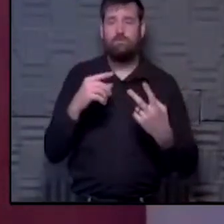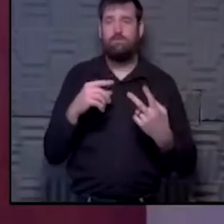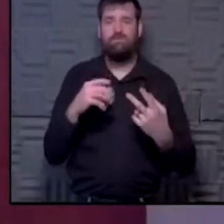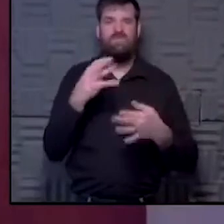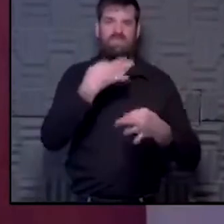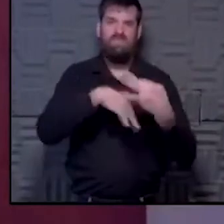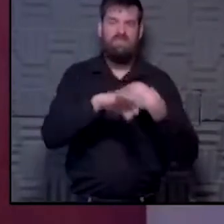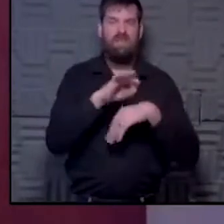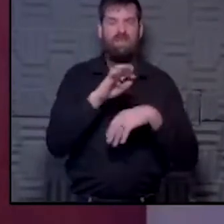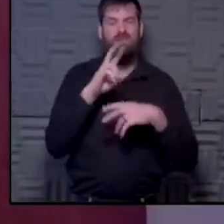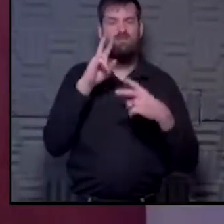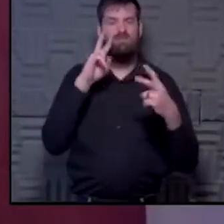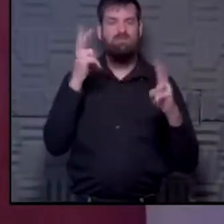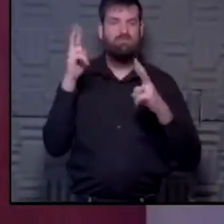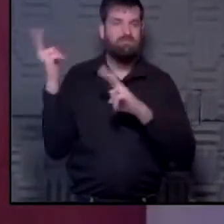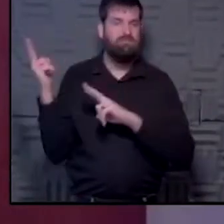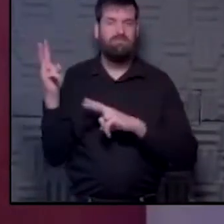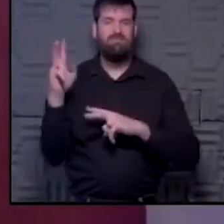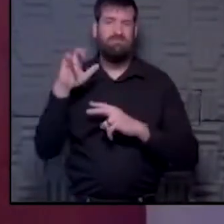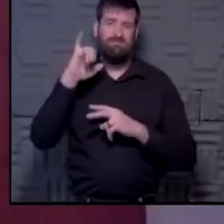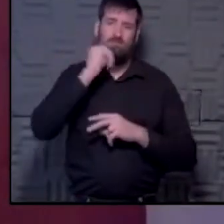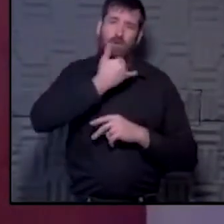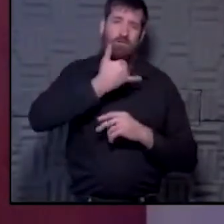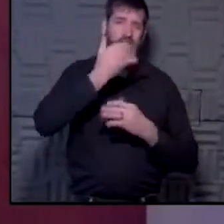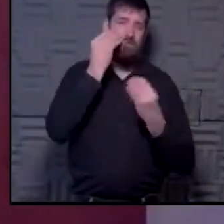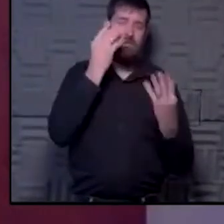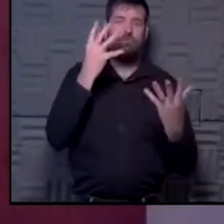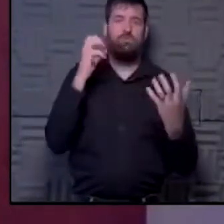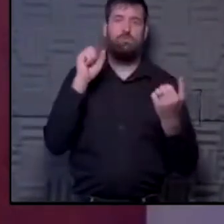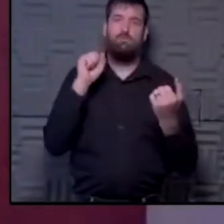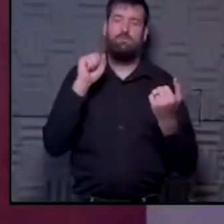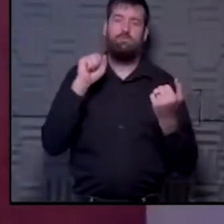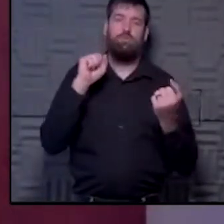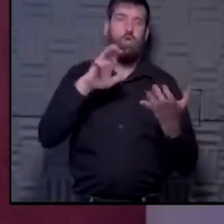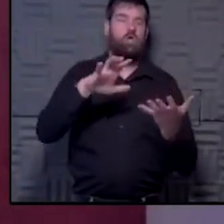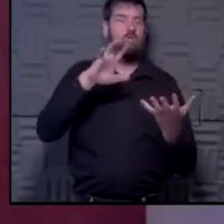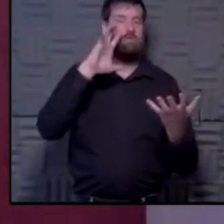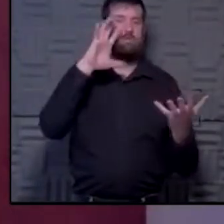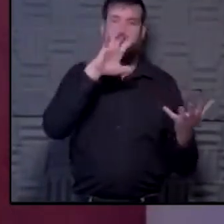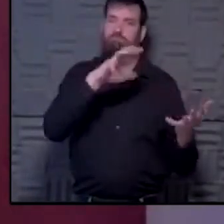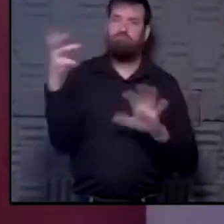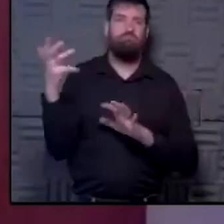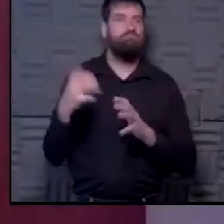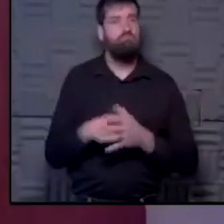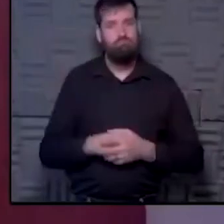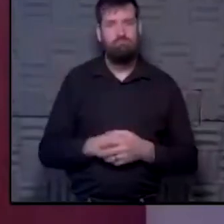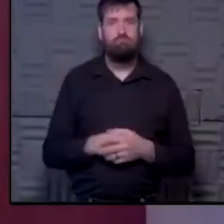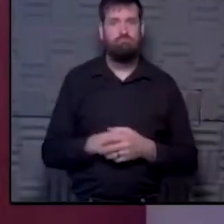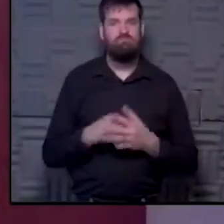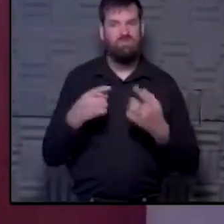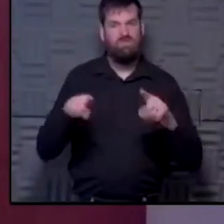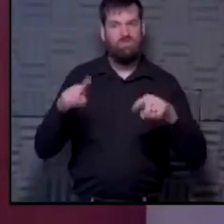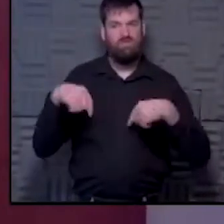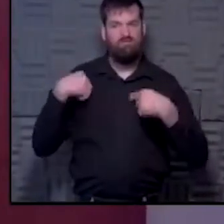of the misinformation and disinformation that has caused so much havoc in this